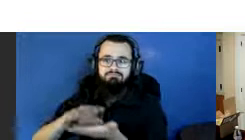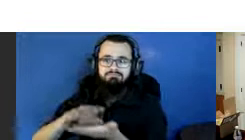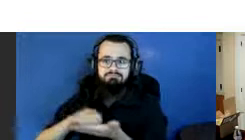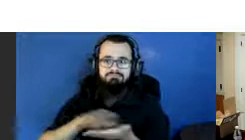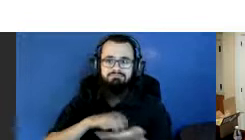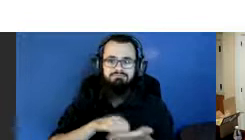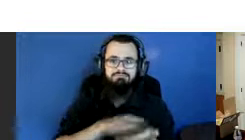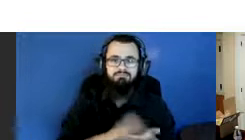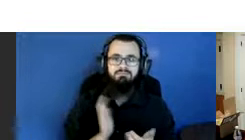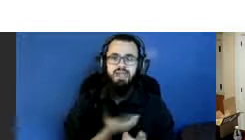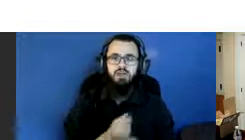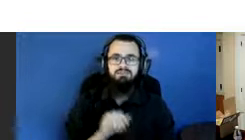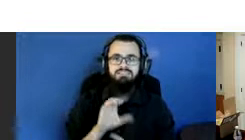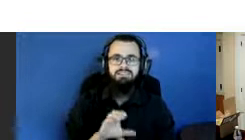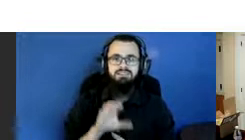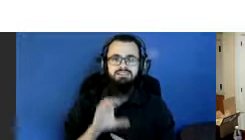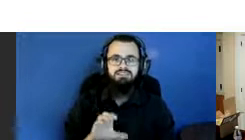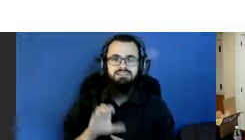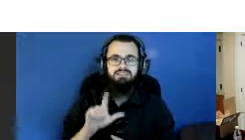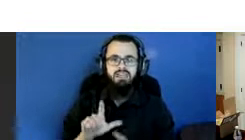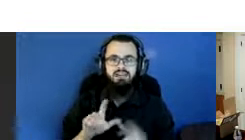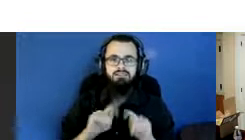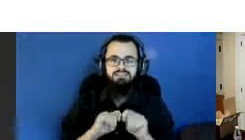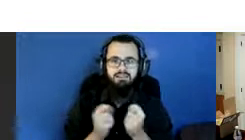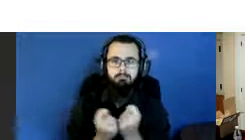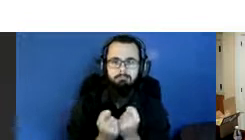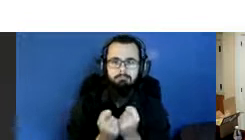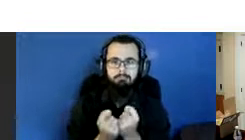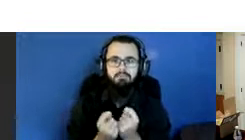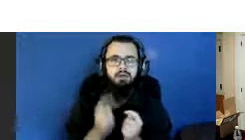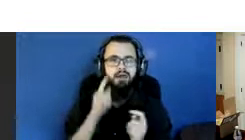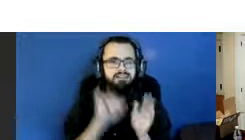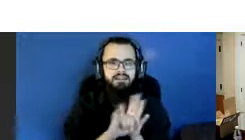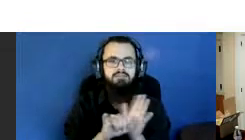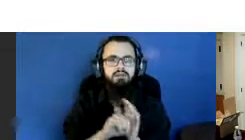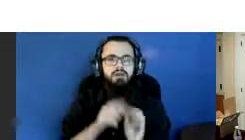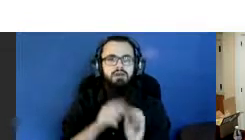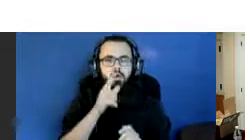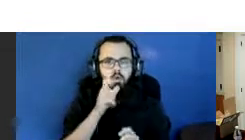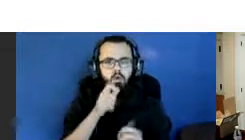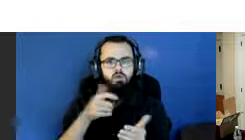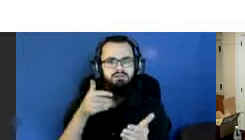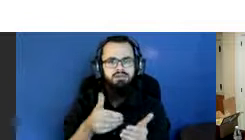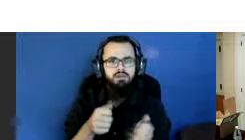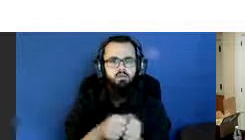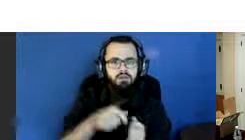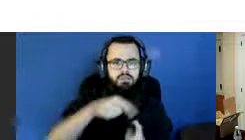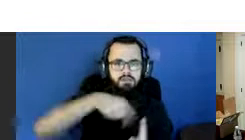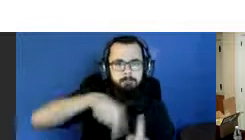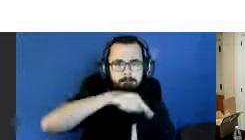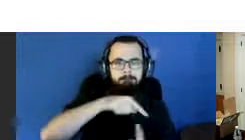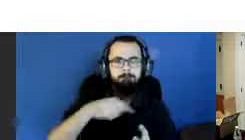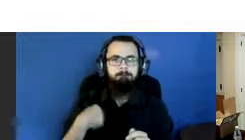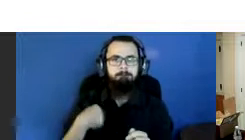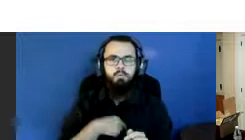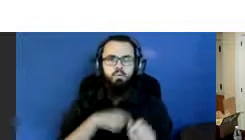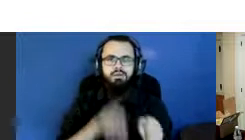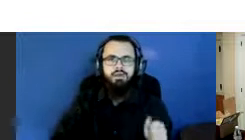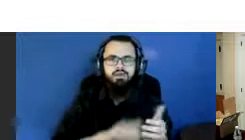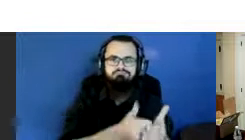who some of those close contacts are, making sure that we're able to get those folks out of the general population so that the spread